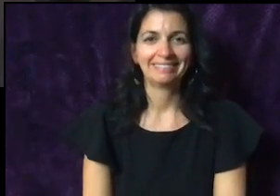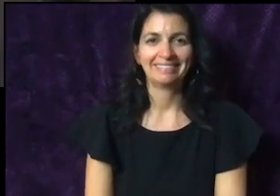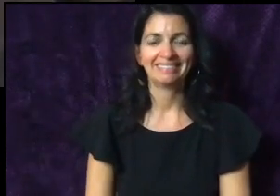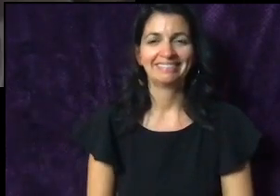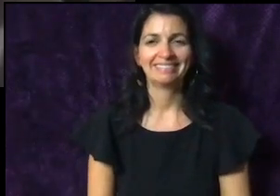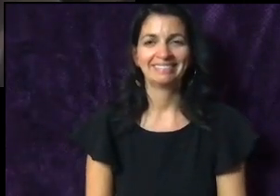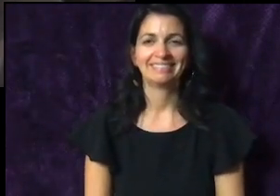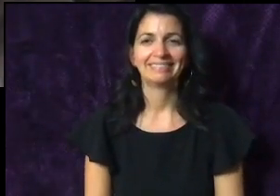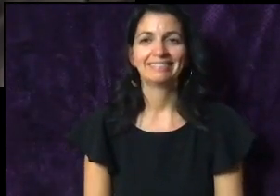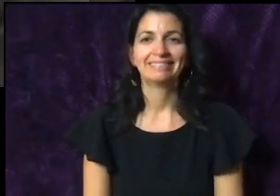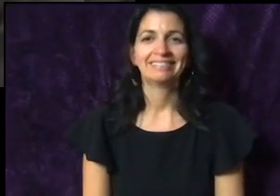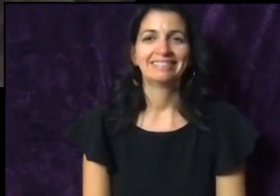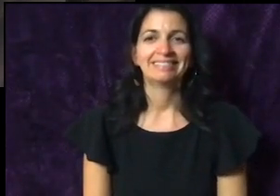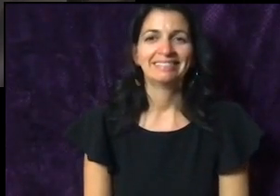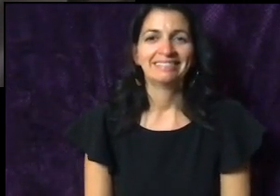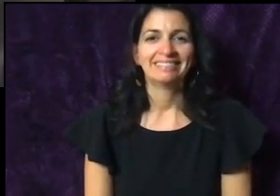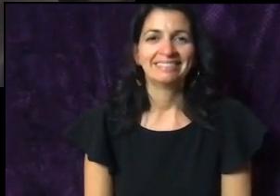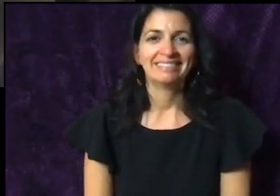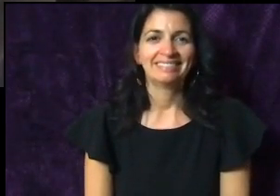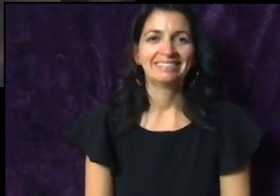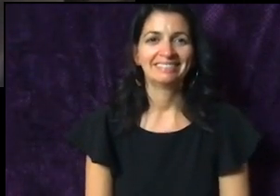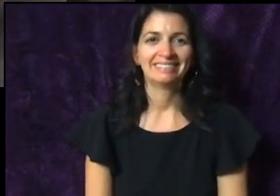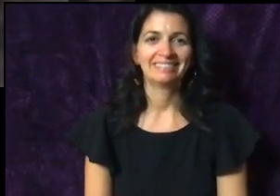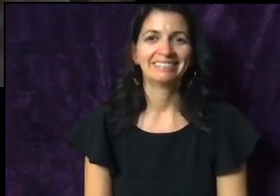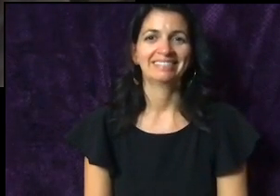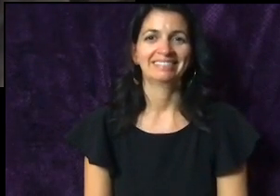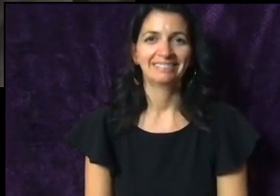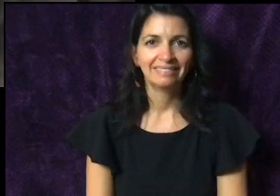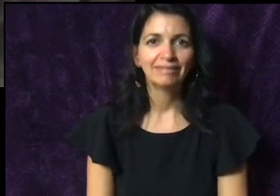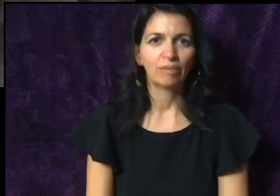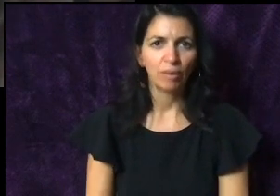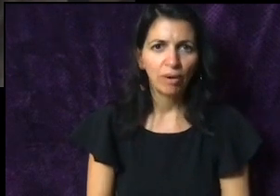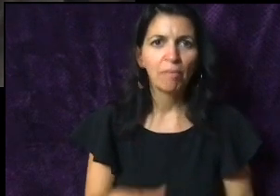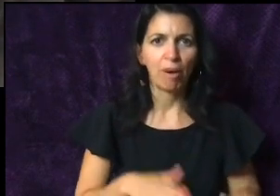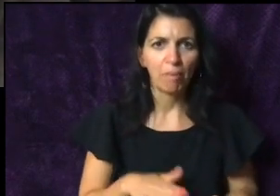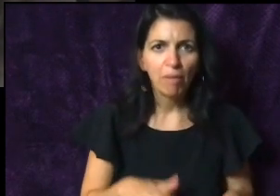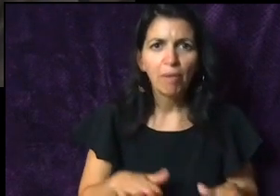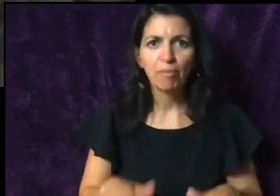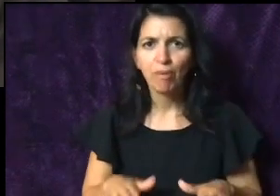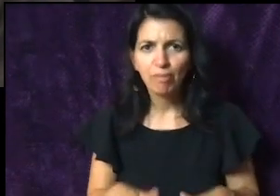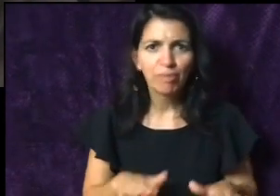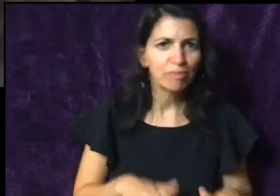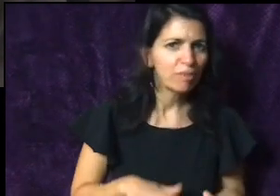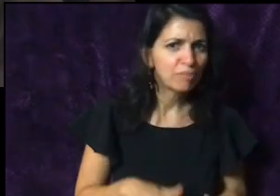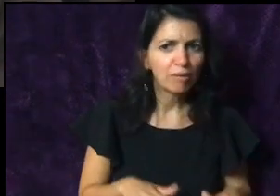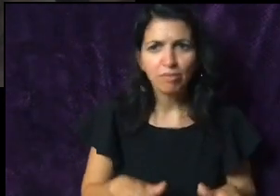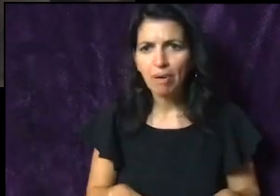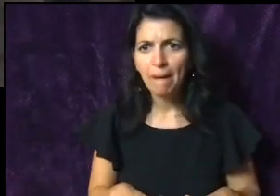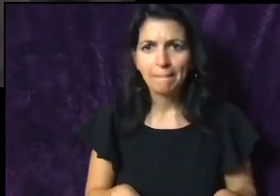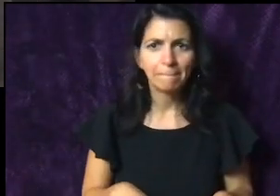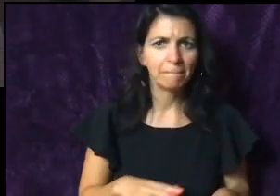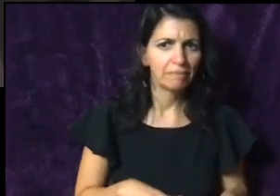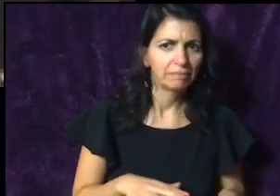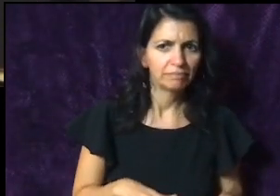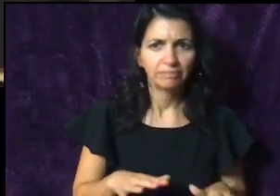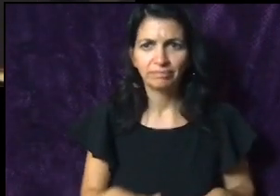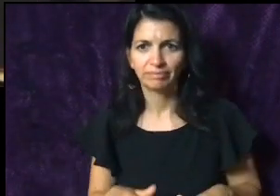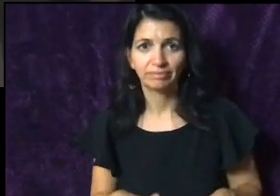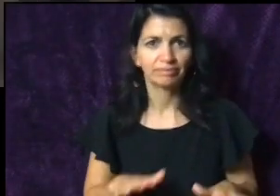pitch. Cool guy, low pitch. Dum dum dum dum dum boom boom boom boom boom boom